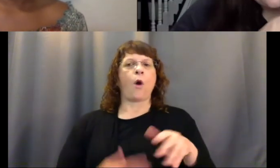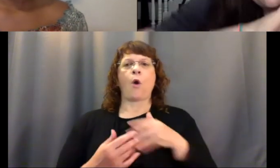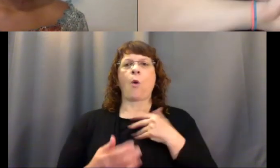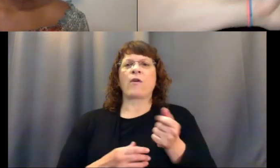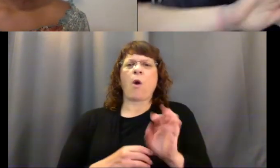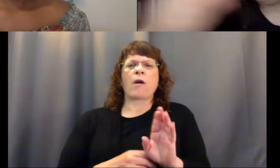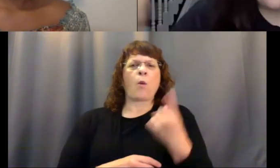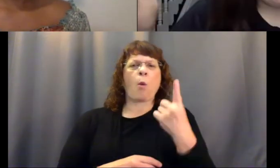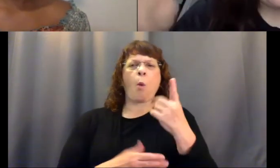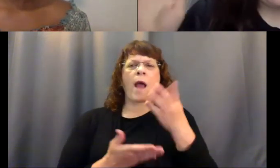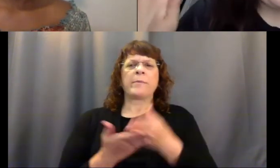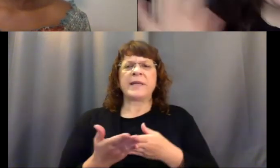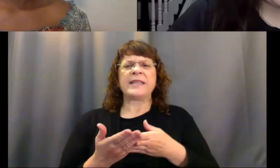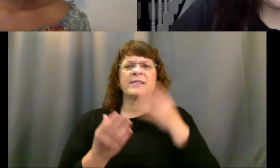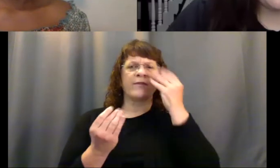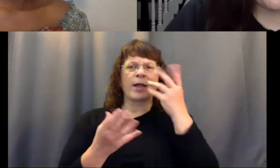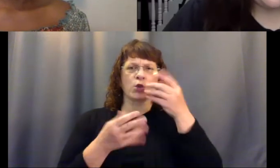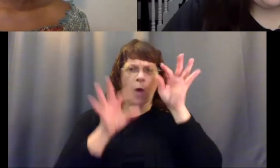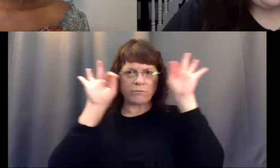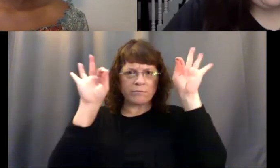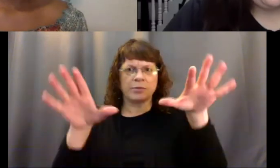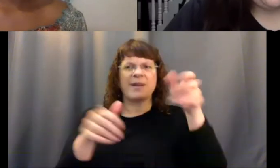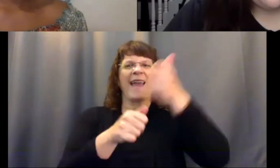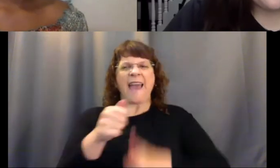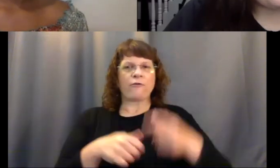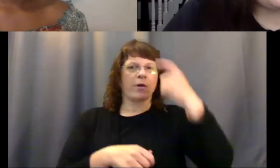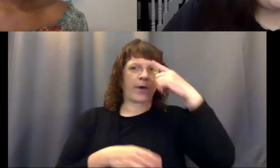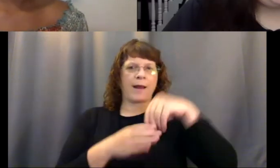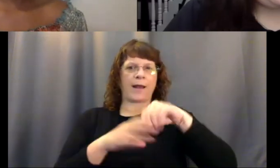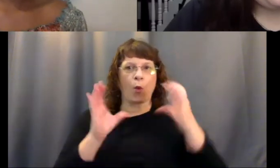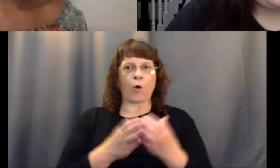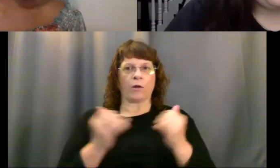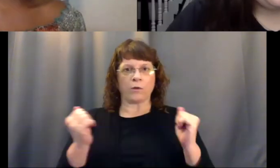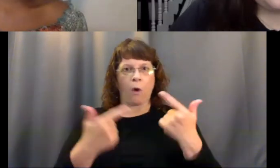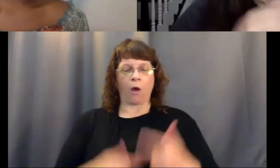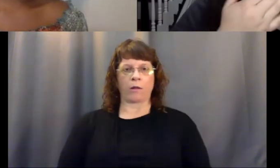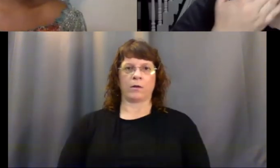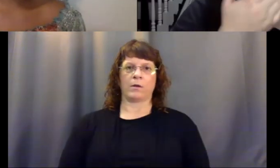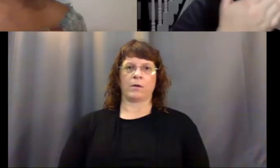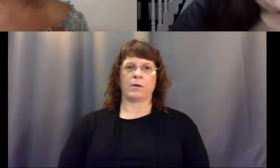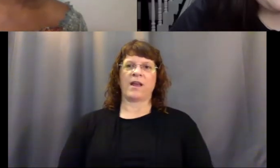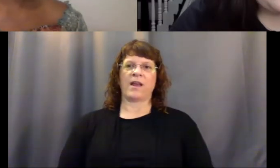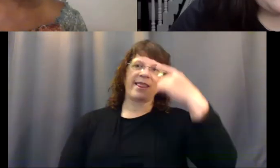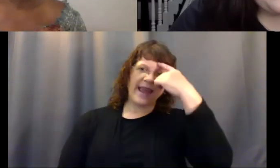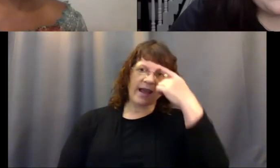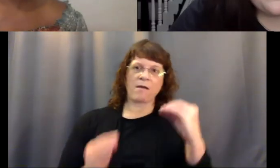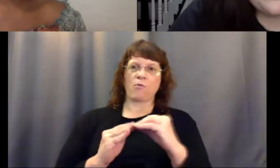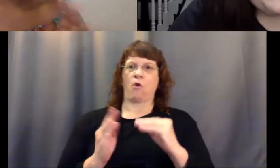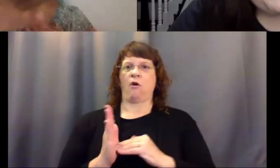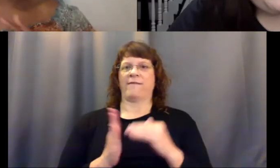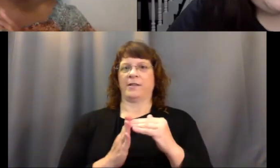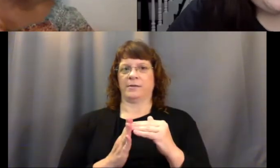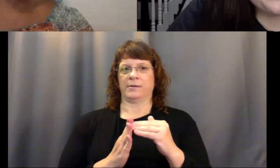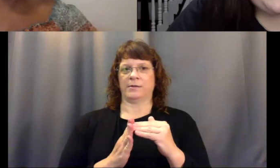one piece of information do you want in every brain in the world of a human? Bake more often. And this is also